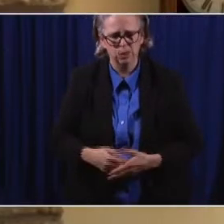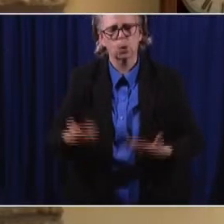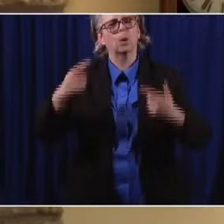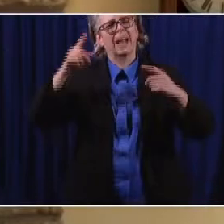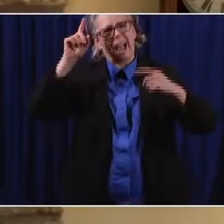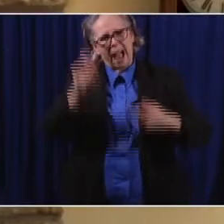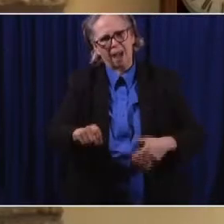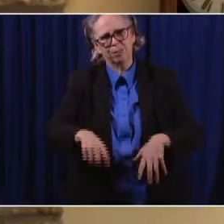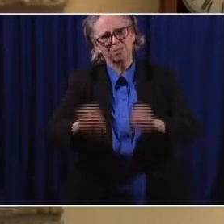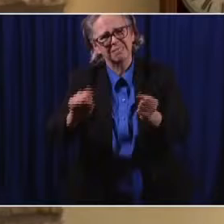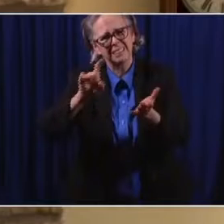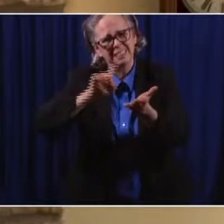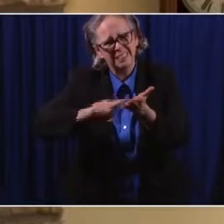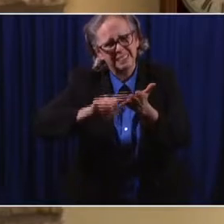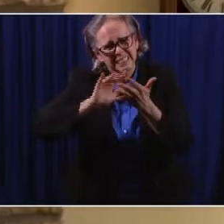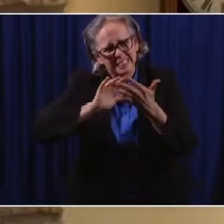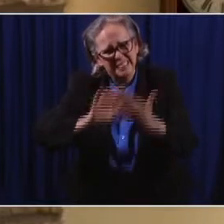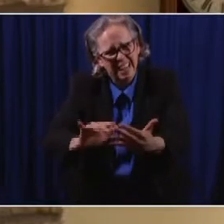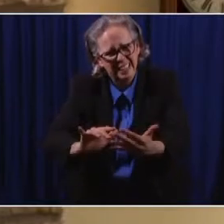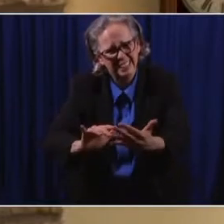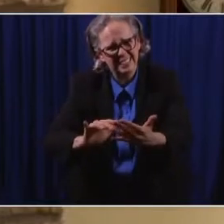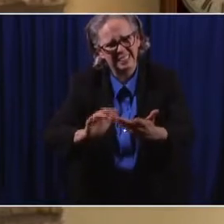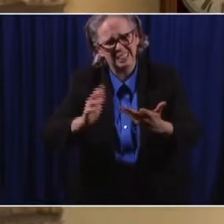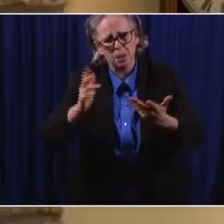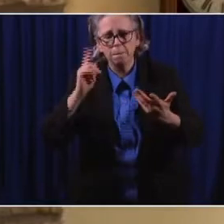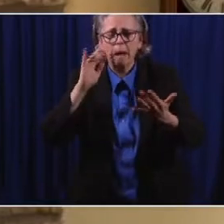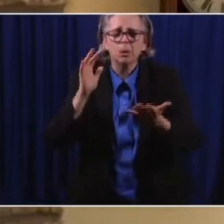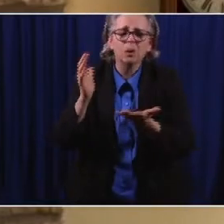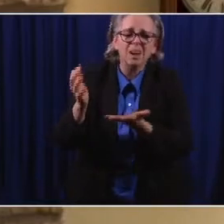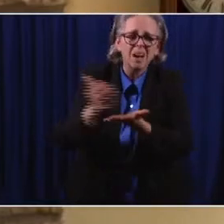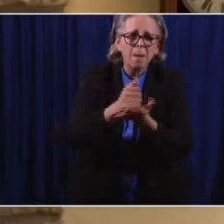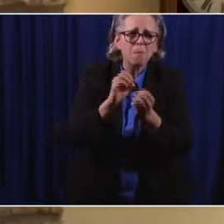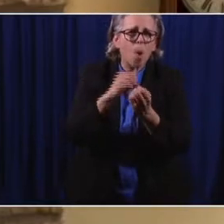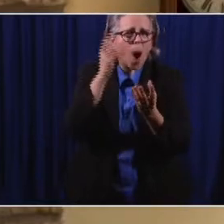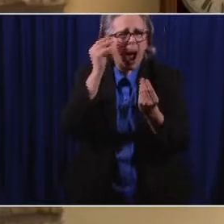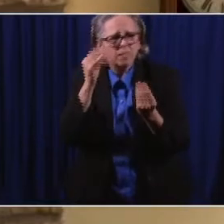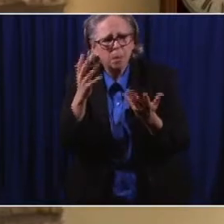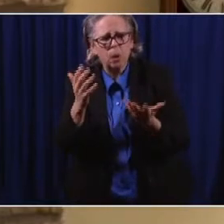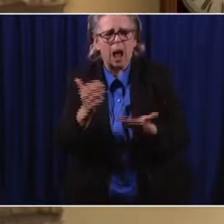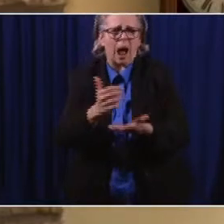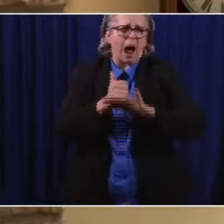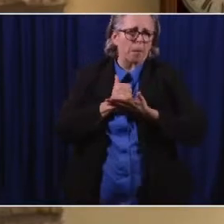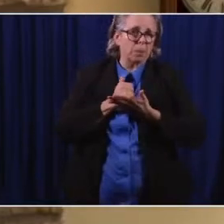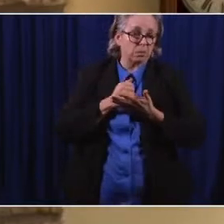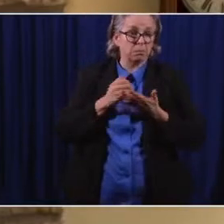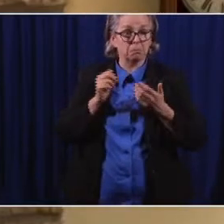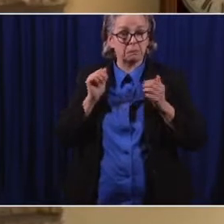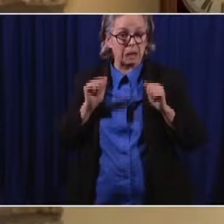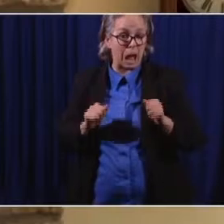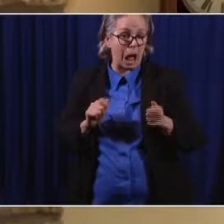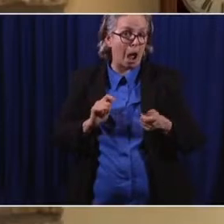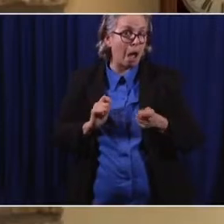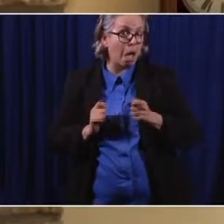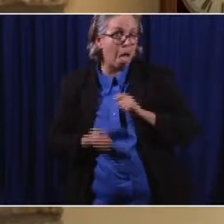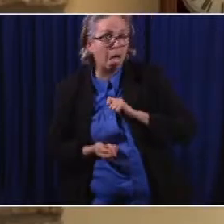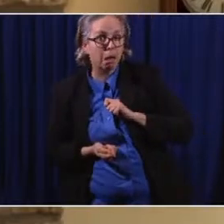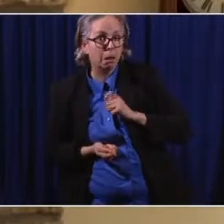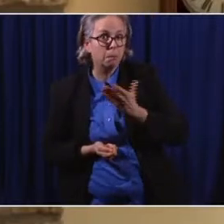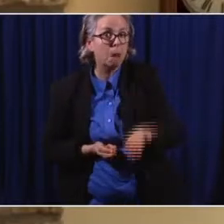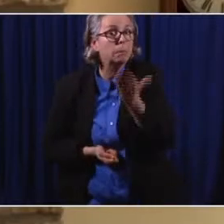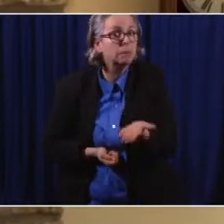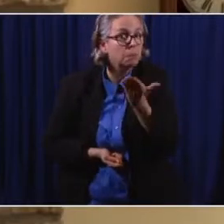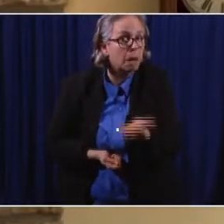there a way that we can get real data, look at it in Ohio from a representative sample of students who have